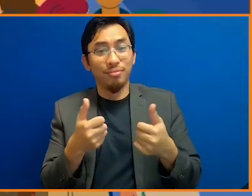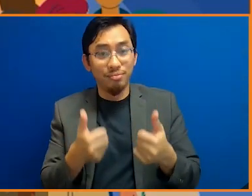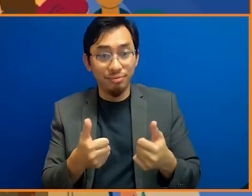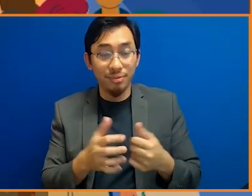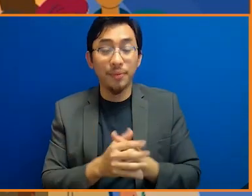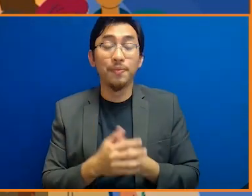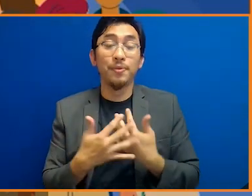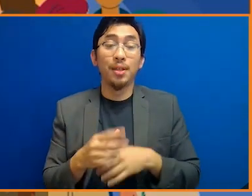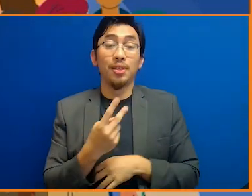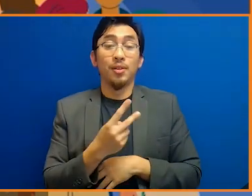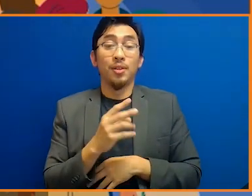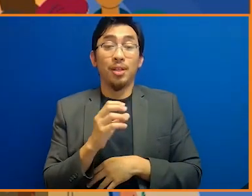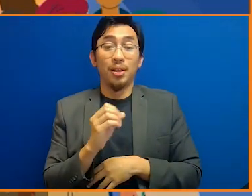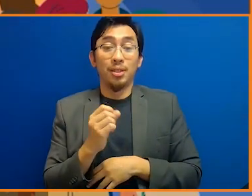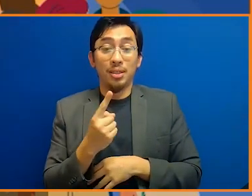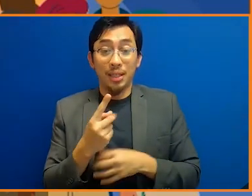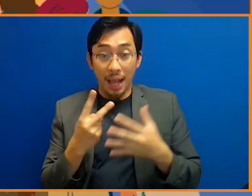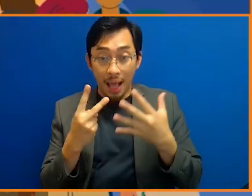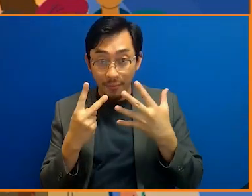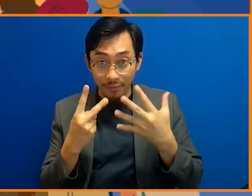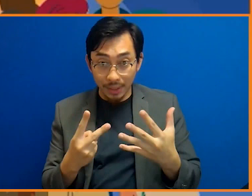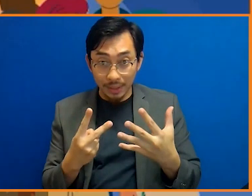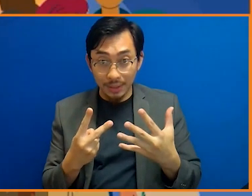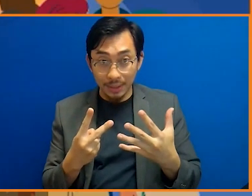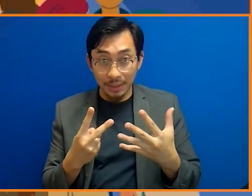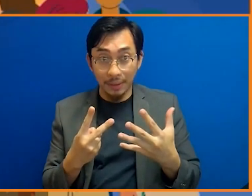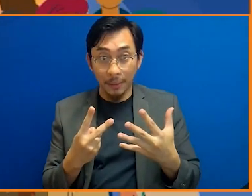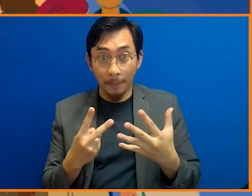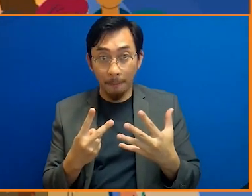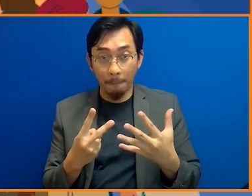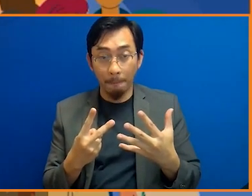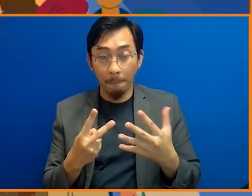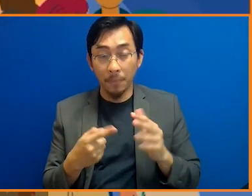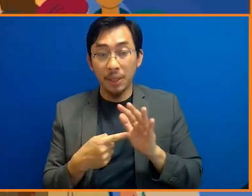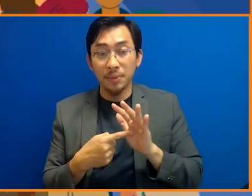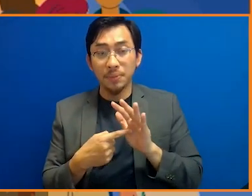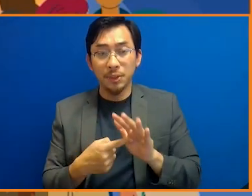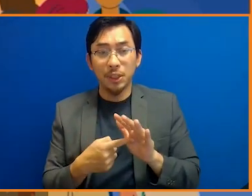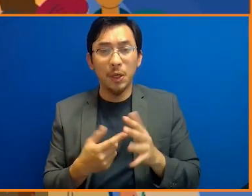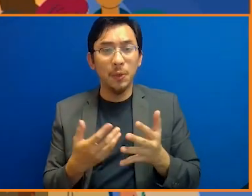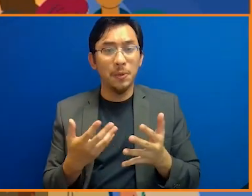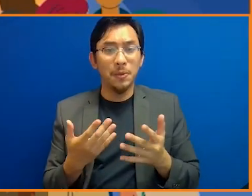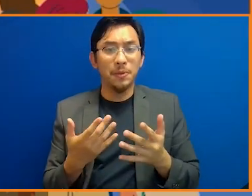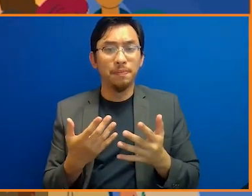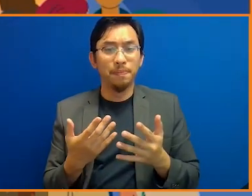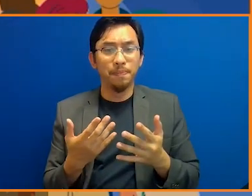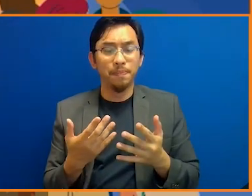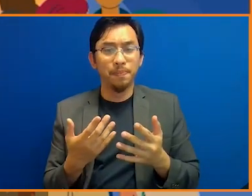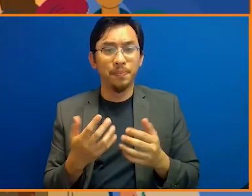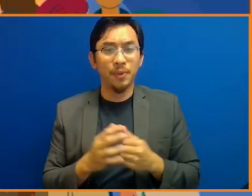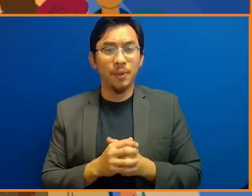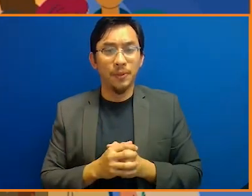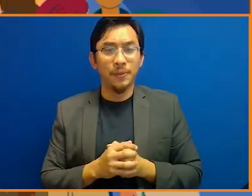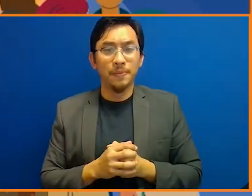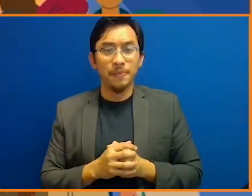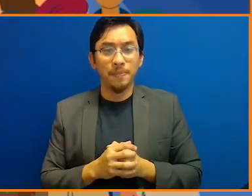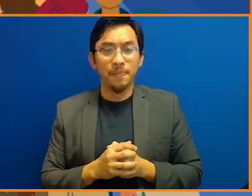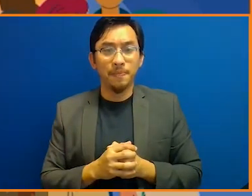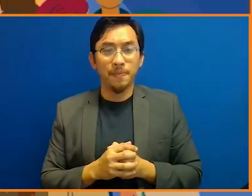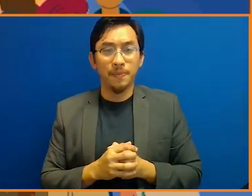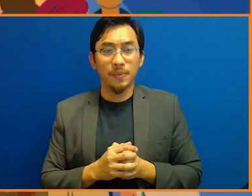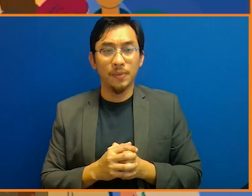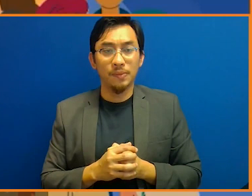simulation back until 2070s, for example, like based on the current